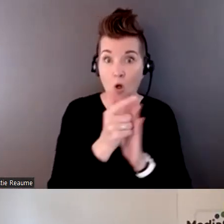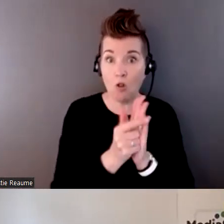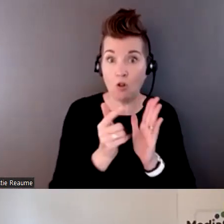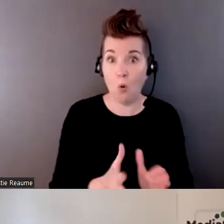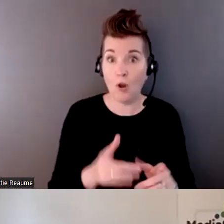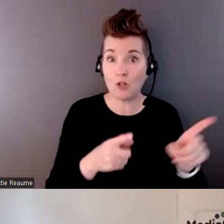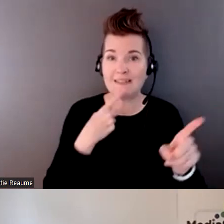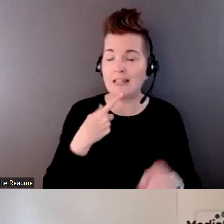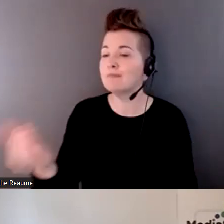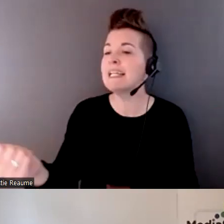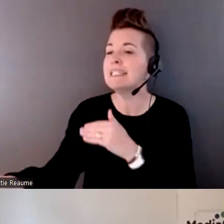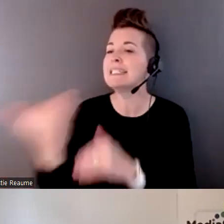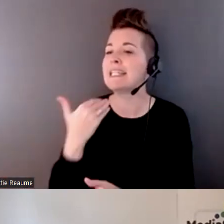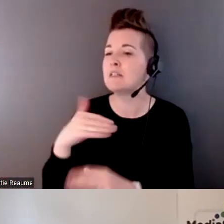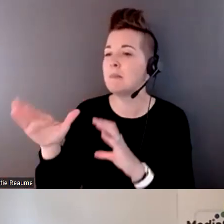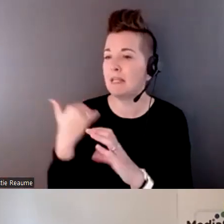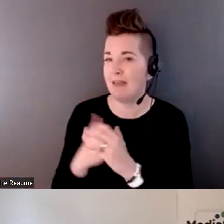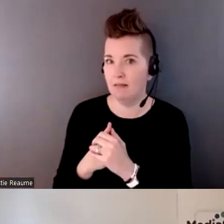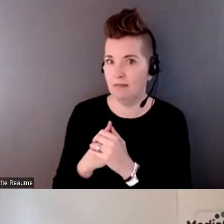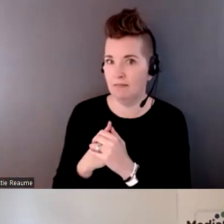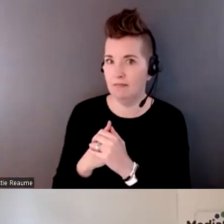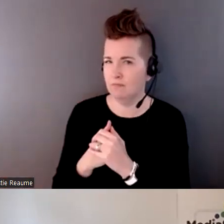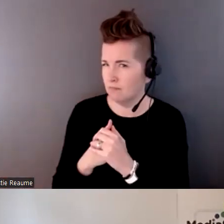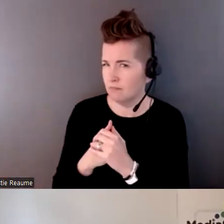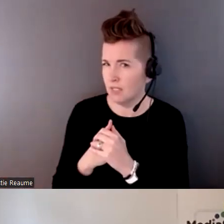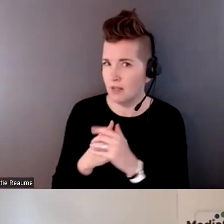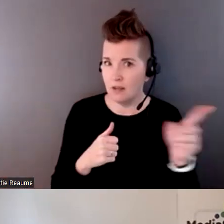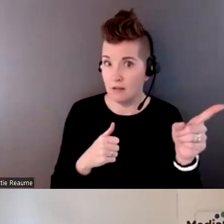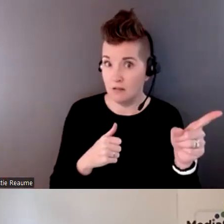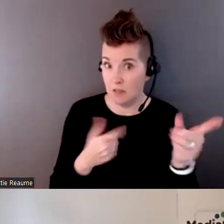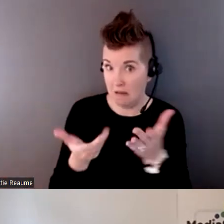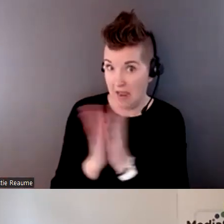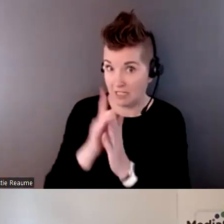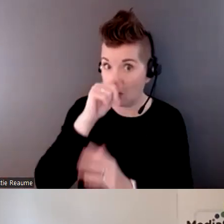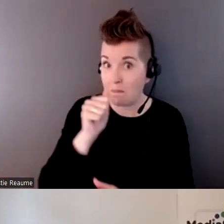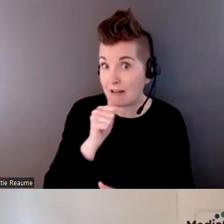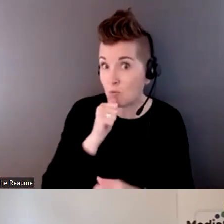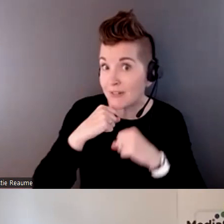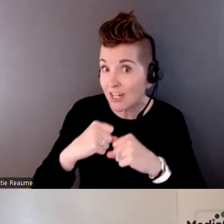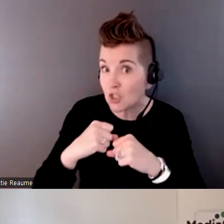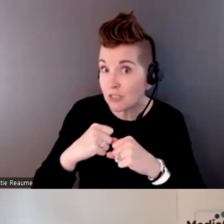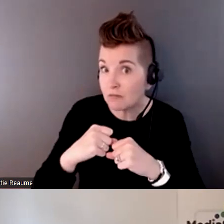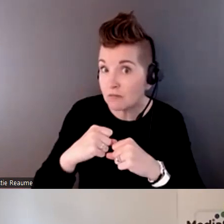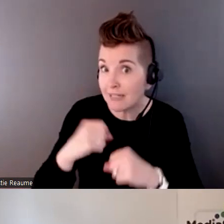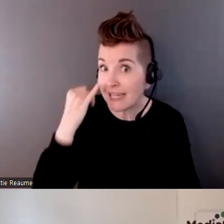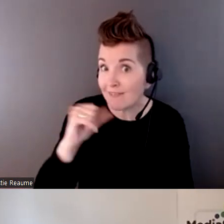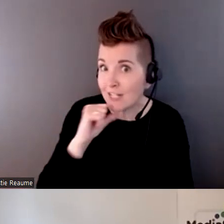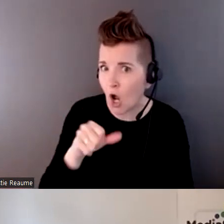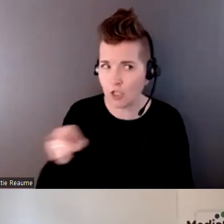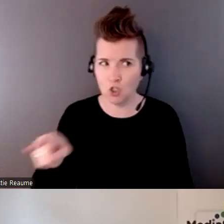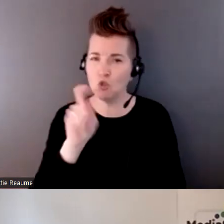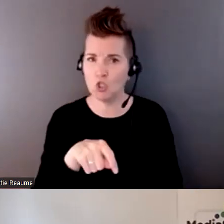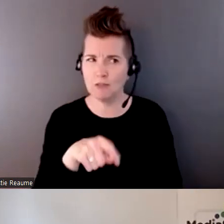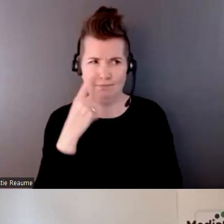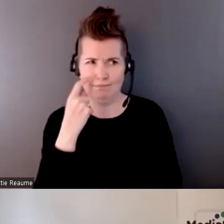know whatever document by email are they asking for documents to be password protected if they're not you're gonna you you really should be looking